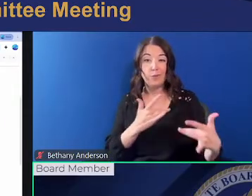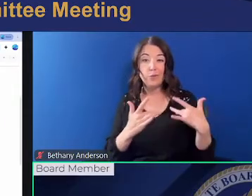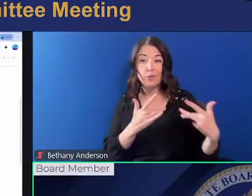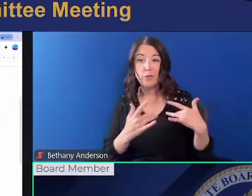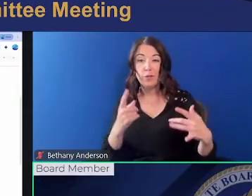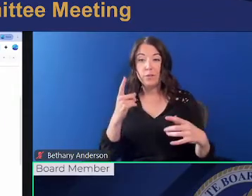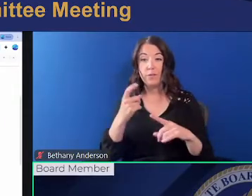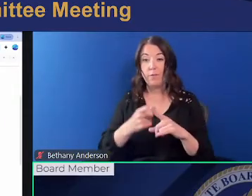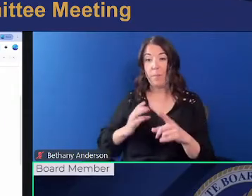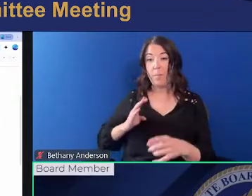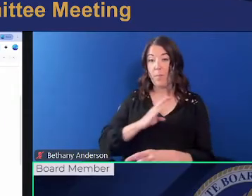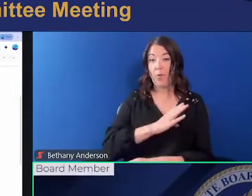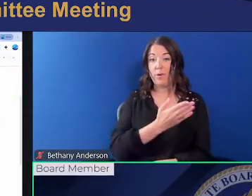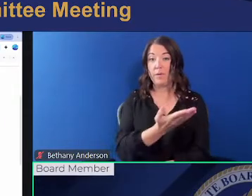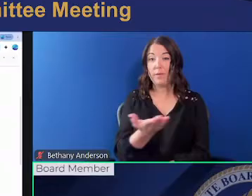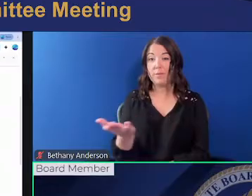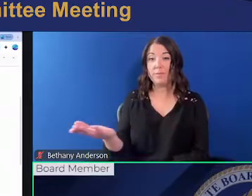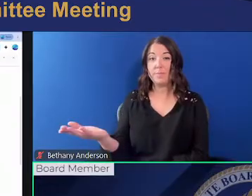members?